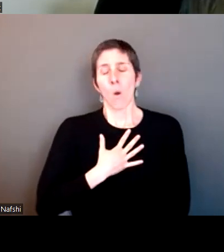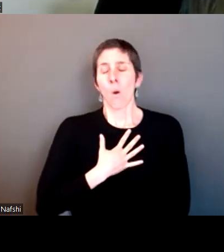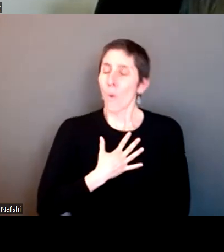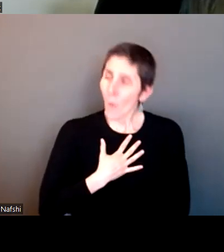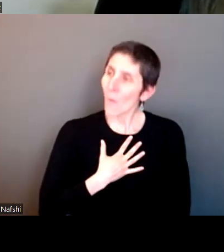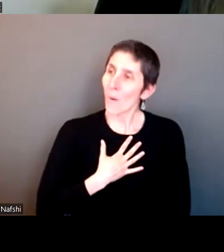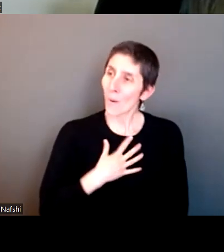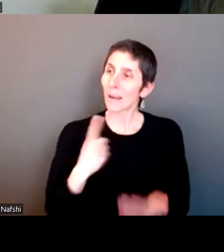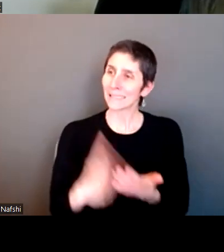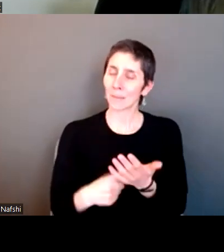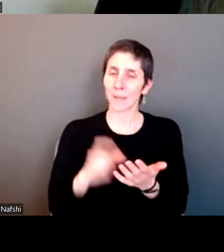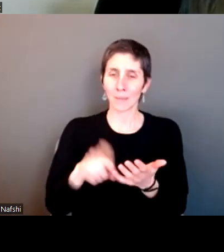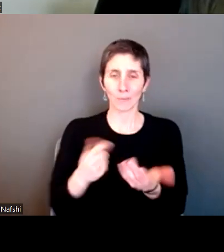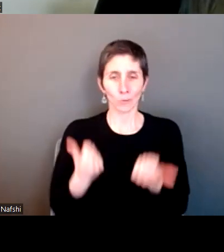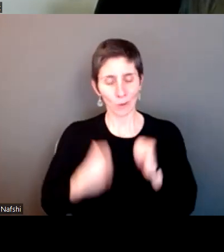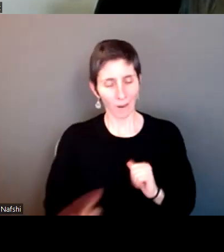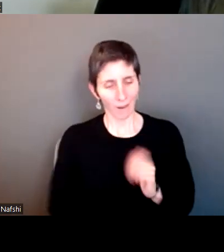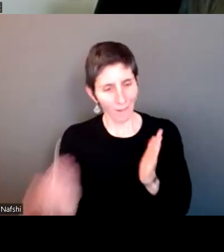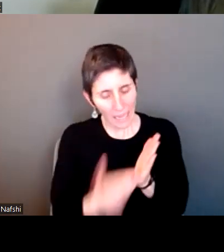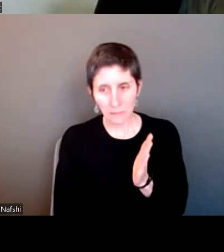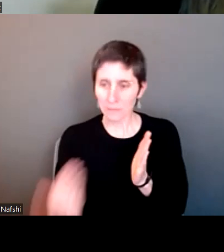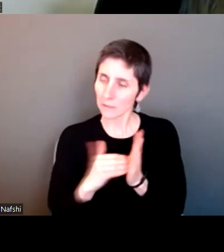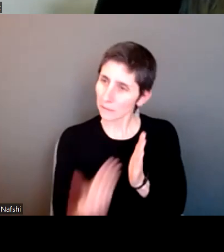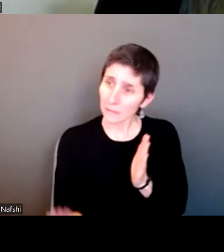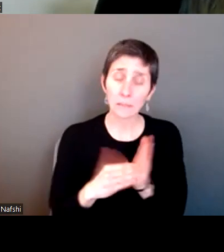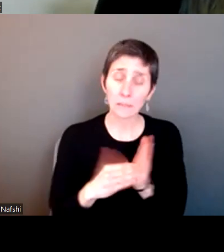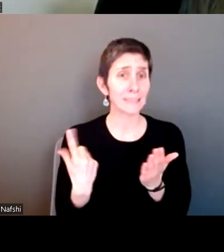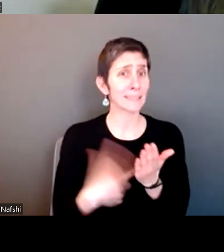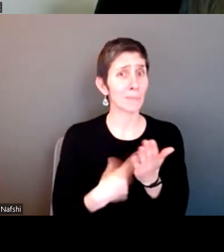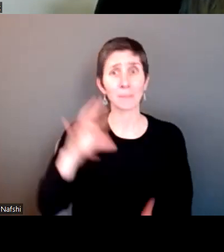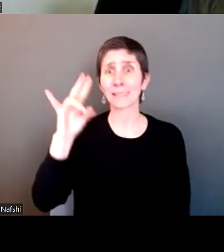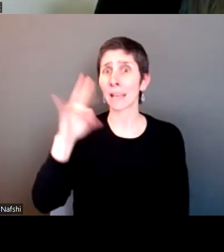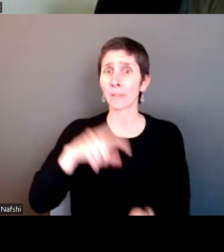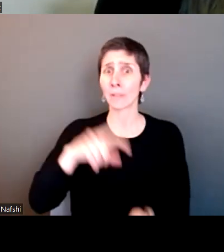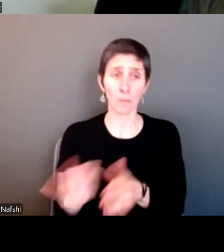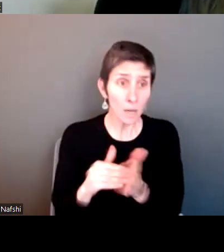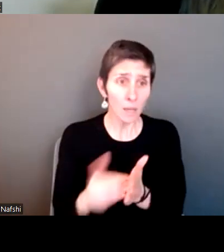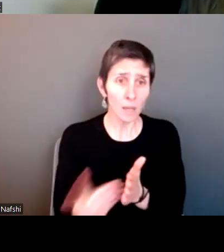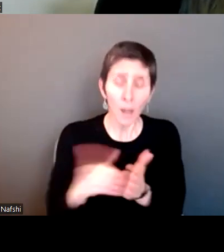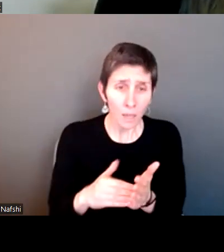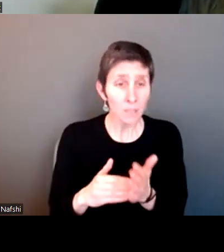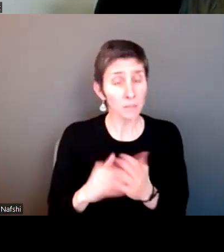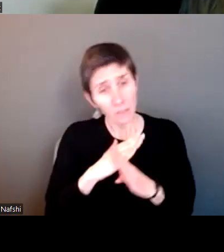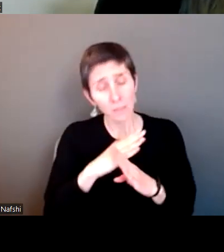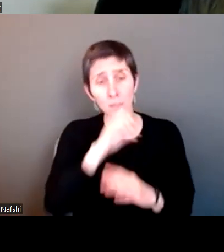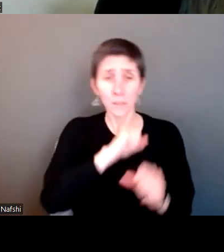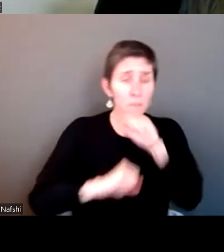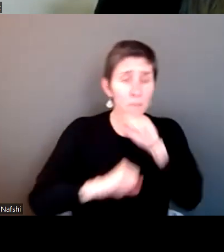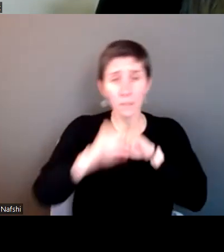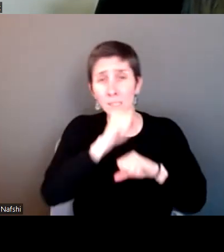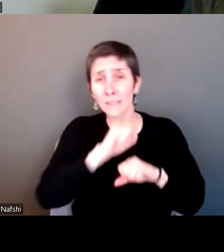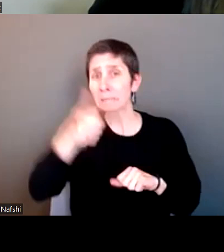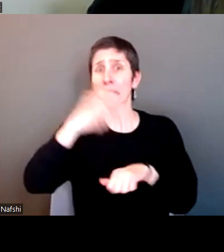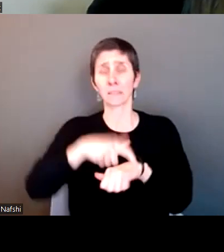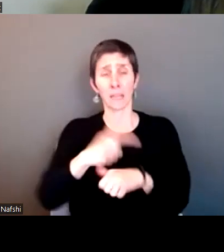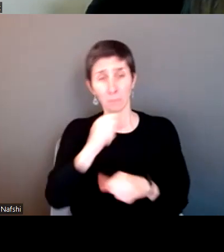takes a couple of times. Sometimes it takes 7 times, sometimes it takes 10 times, but you know, the fact that we're making